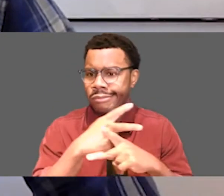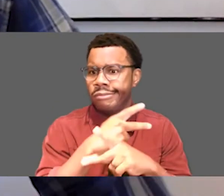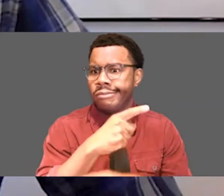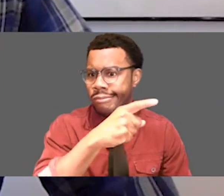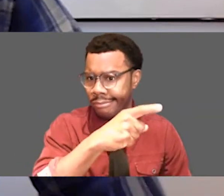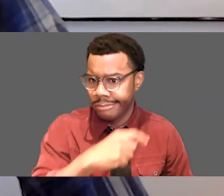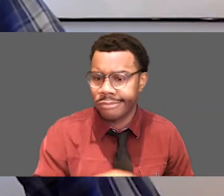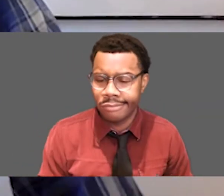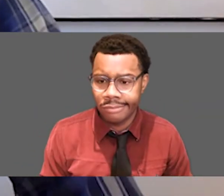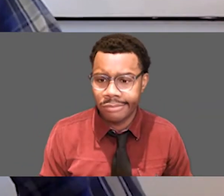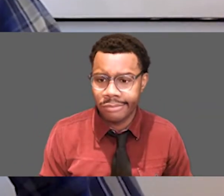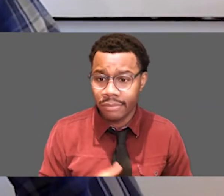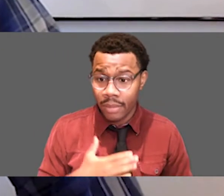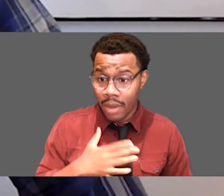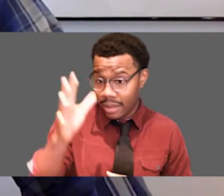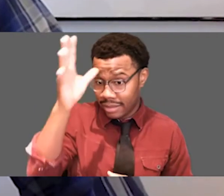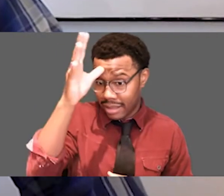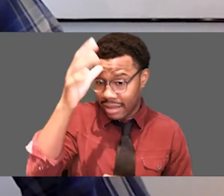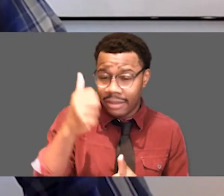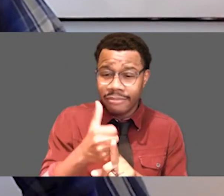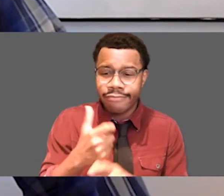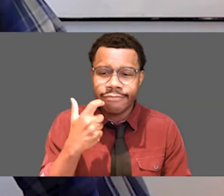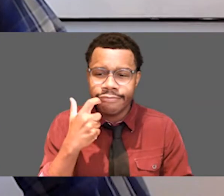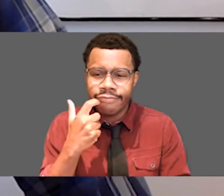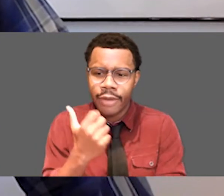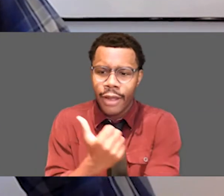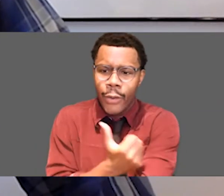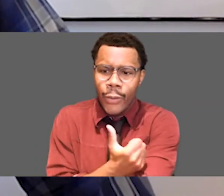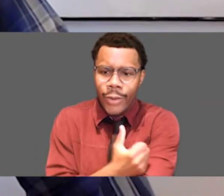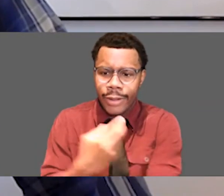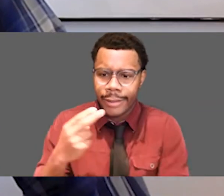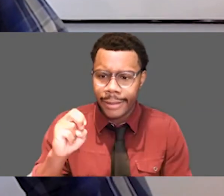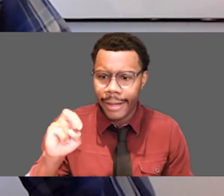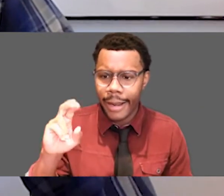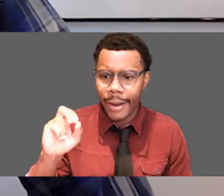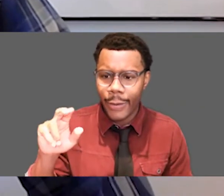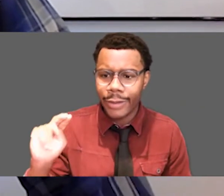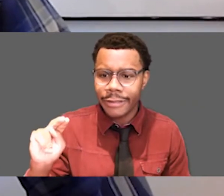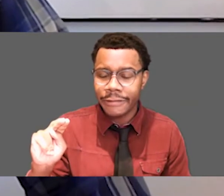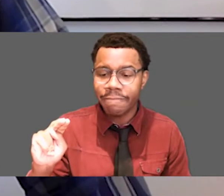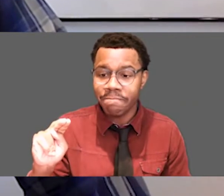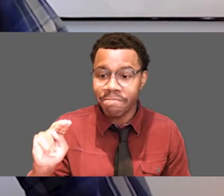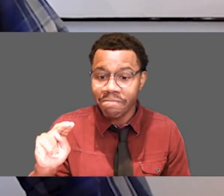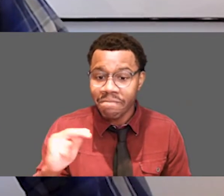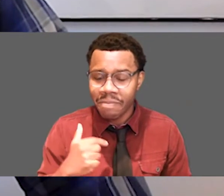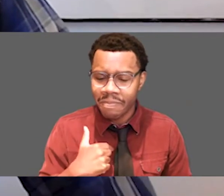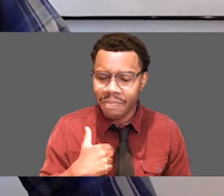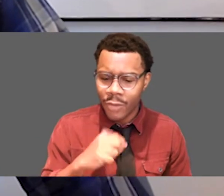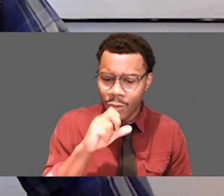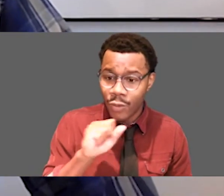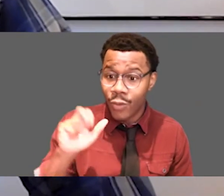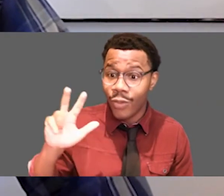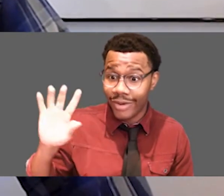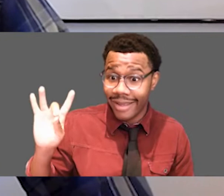My father was a heroin addict. There, I said it. I'm 38 years old, and that is only the second